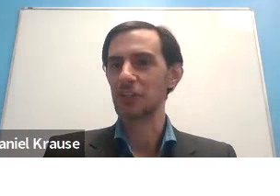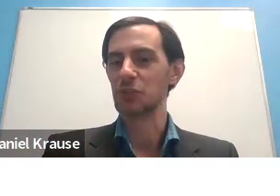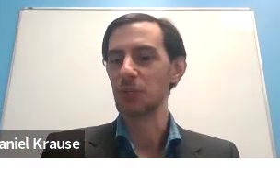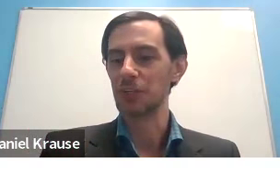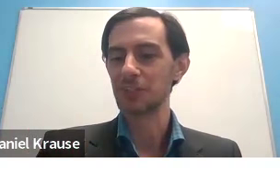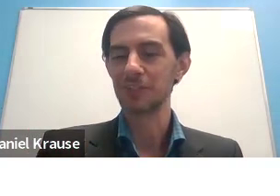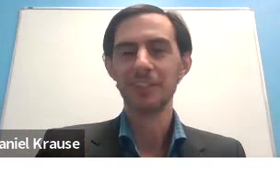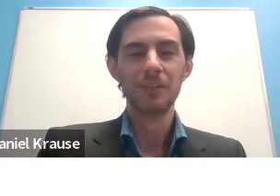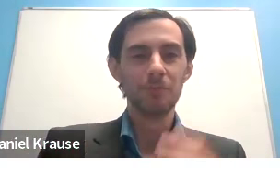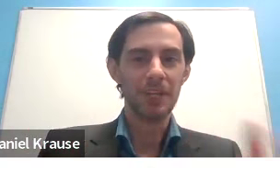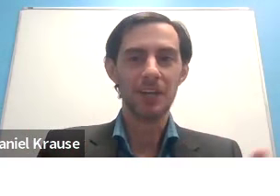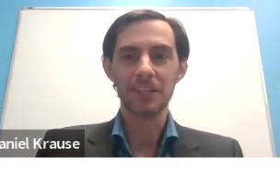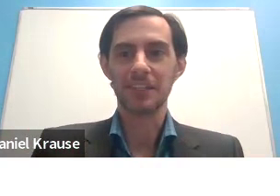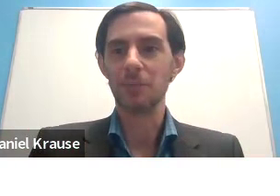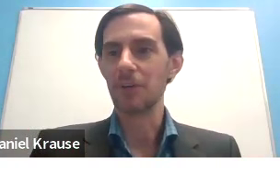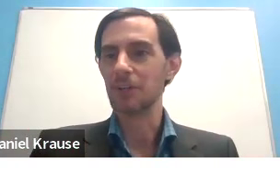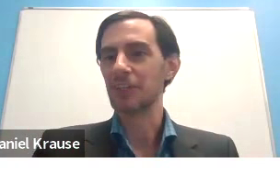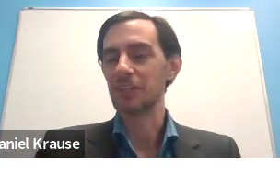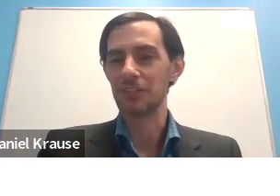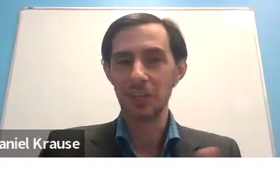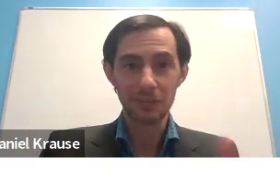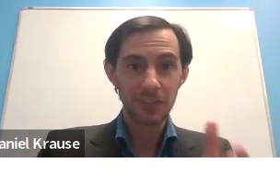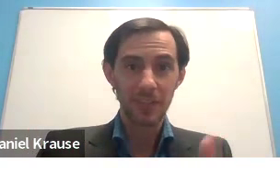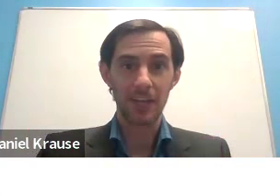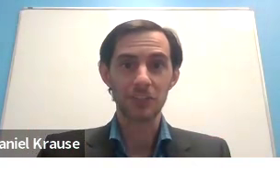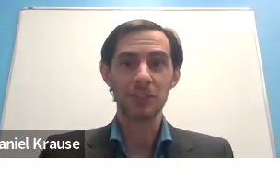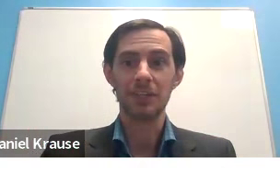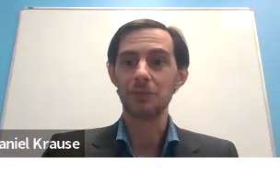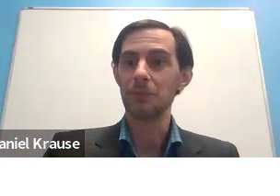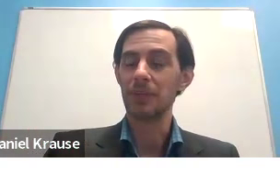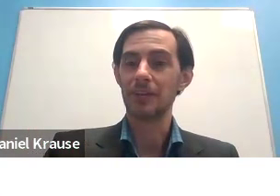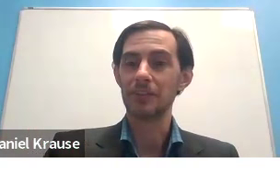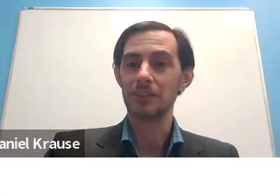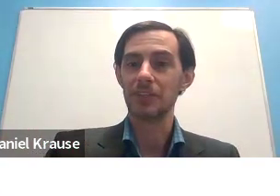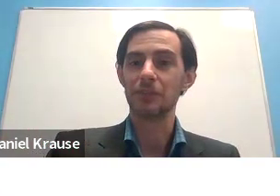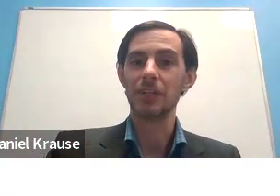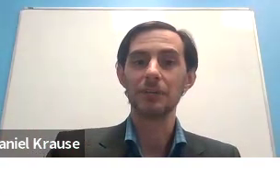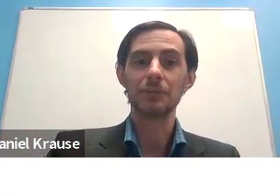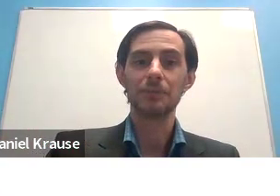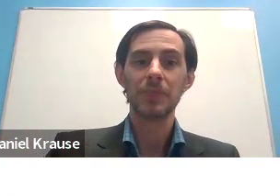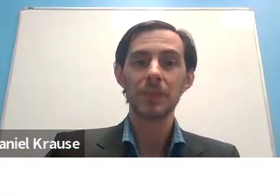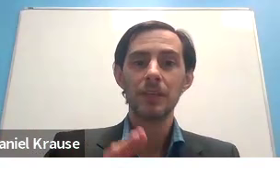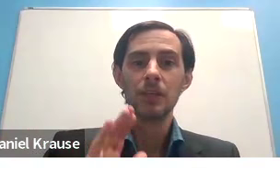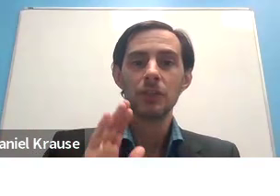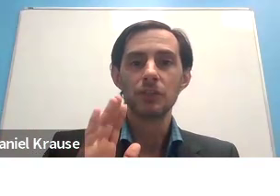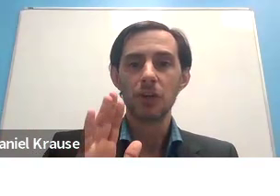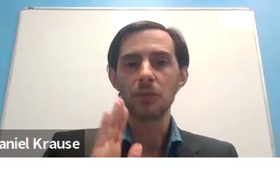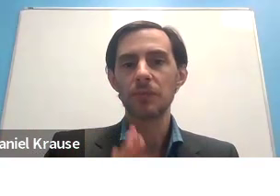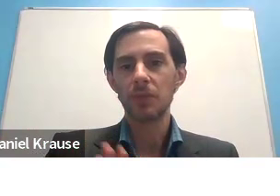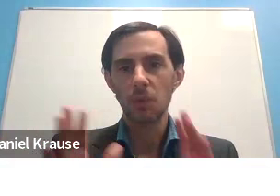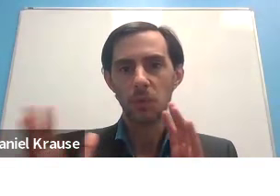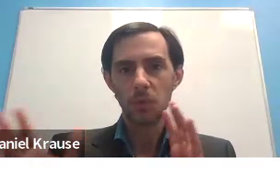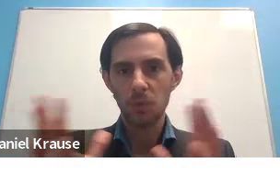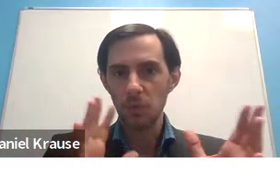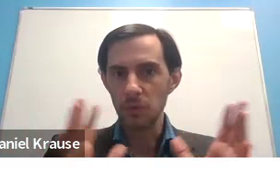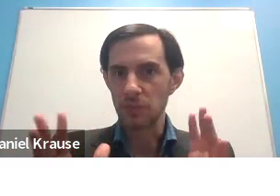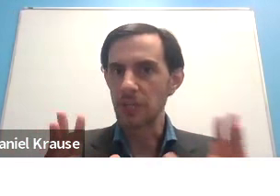so I decided to switch. But now I get to help artists like yourselves actually get through and have a successful life.